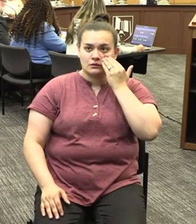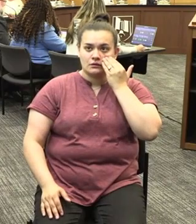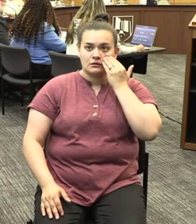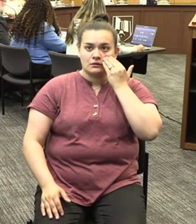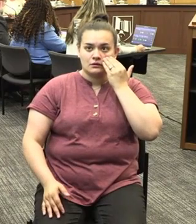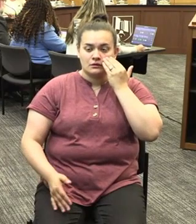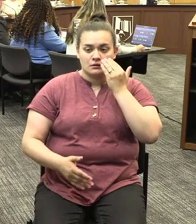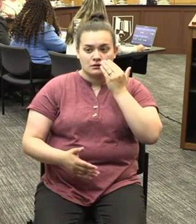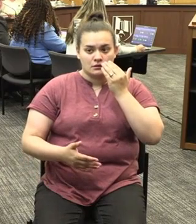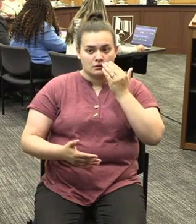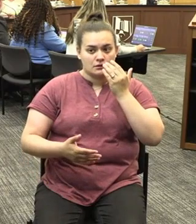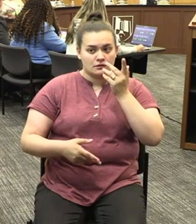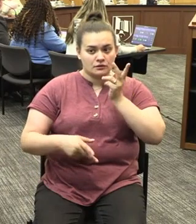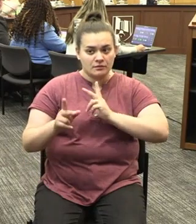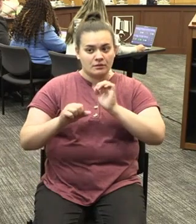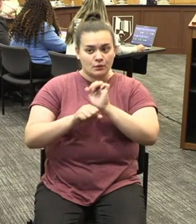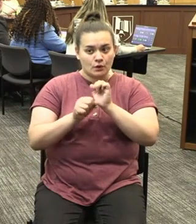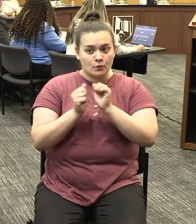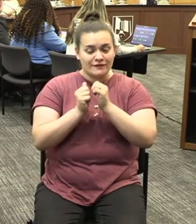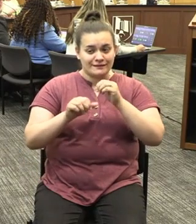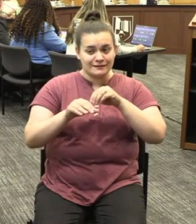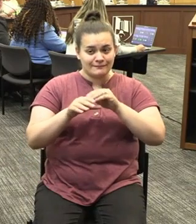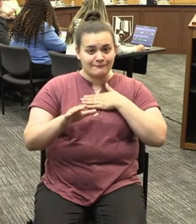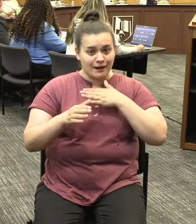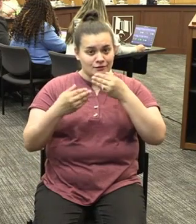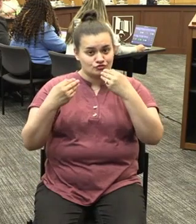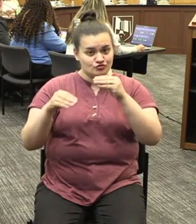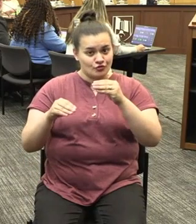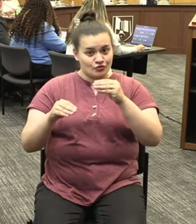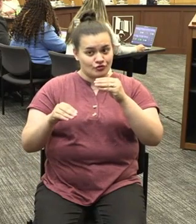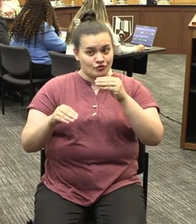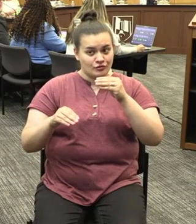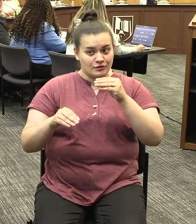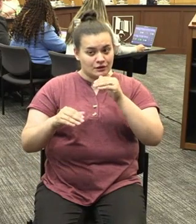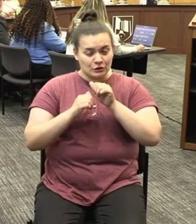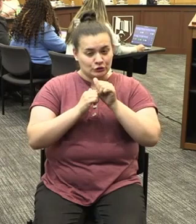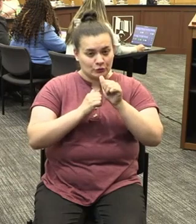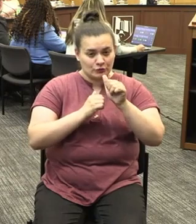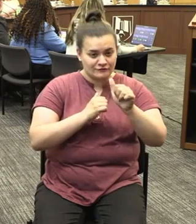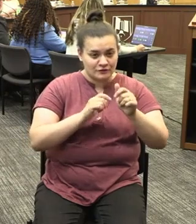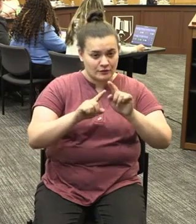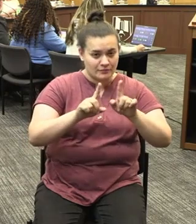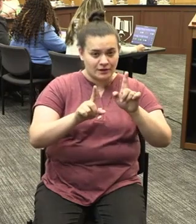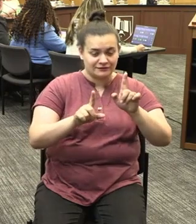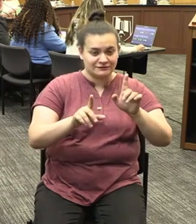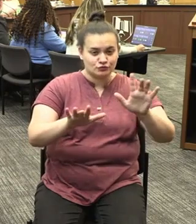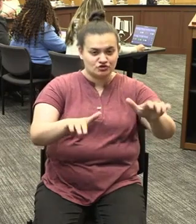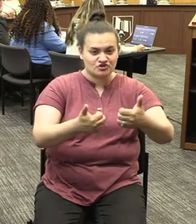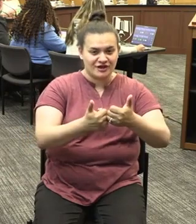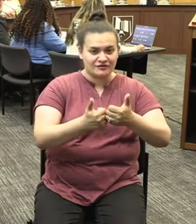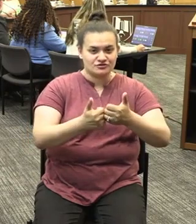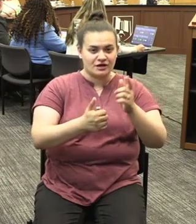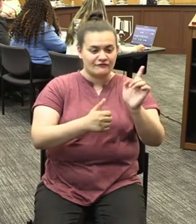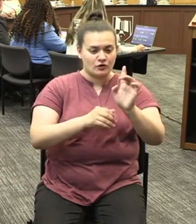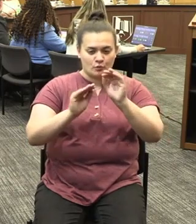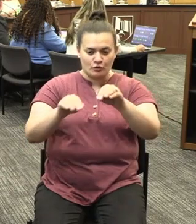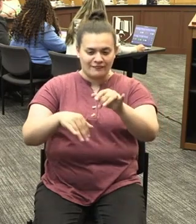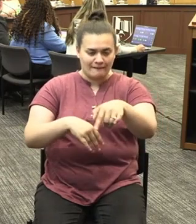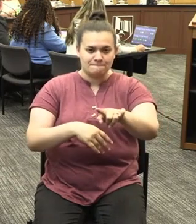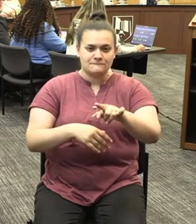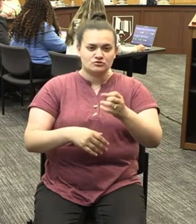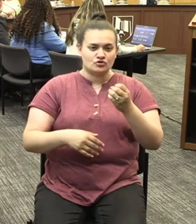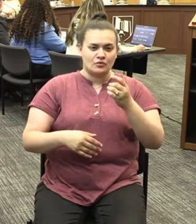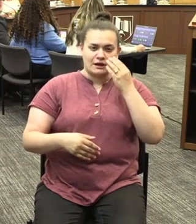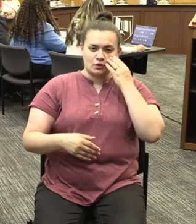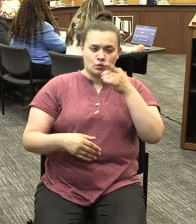I worked with in my store, I couldn't take them too far, but it was still a challenge of where to put them. So I know that